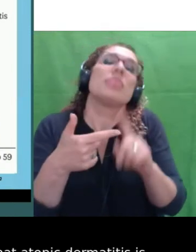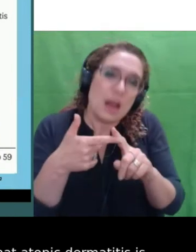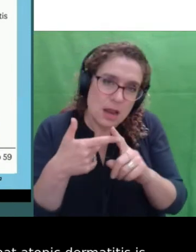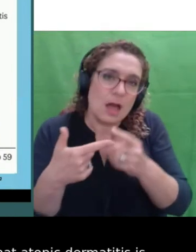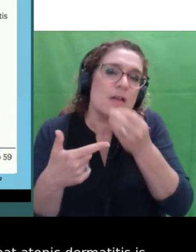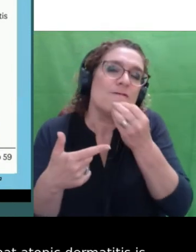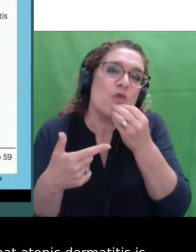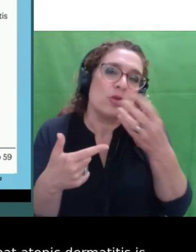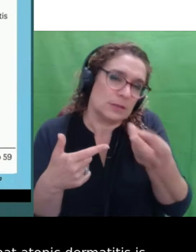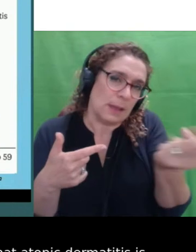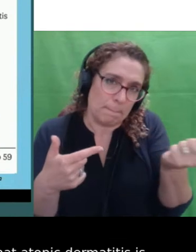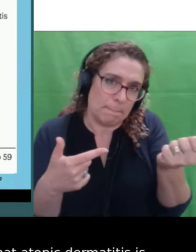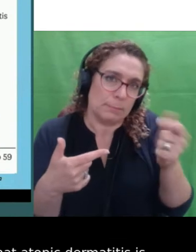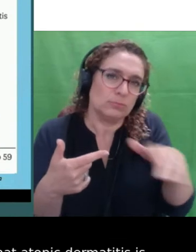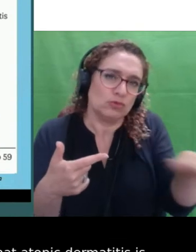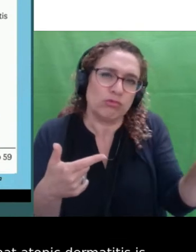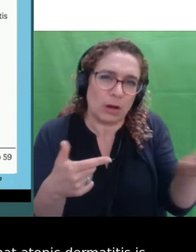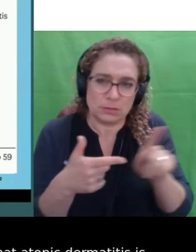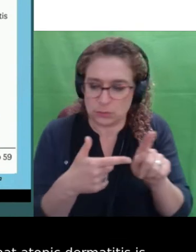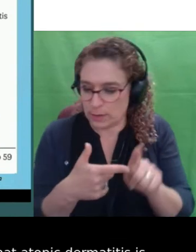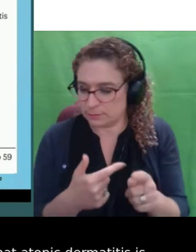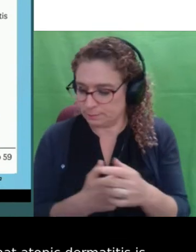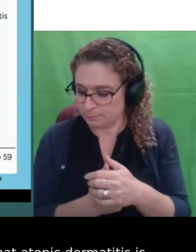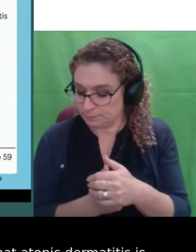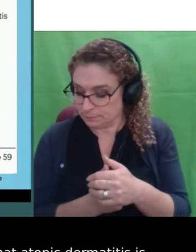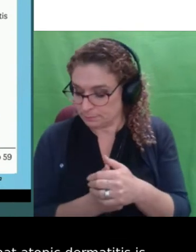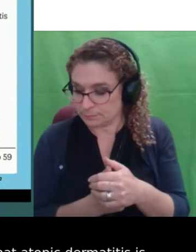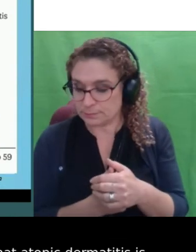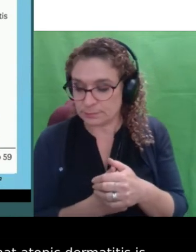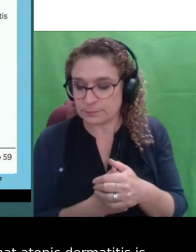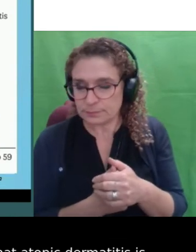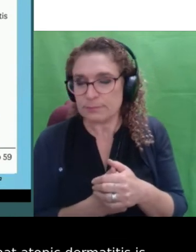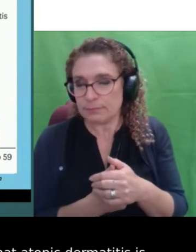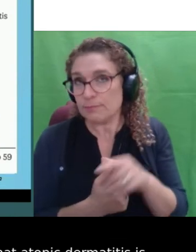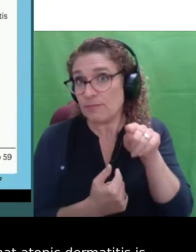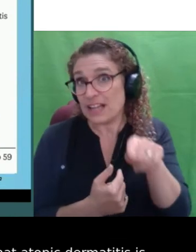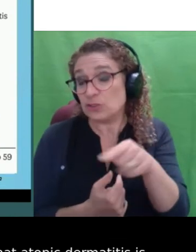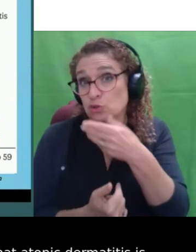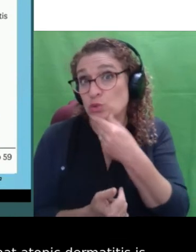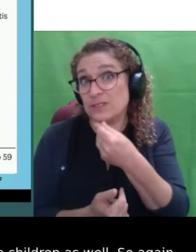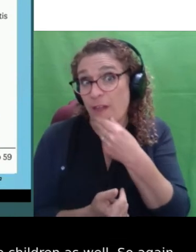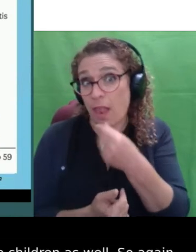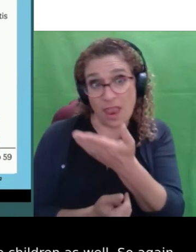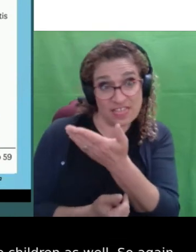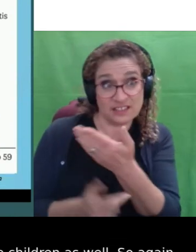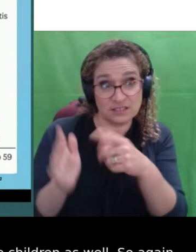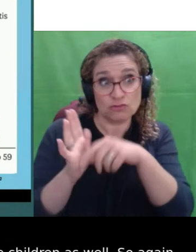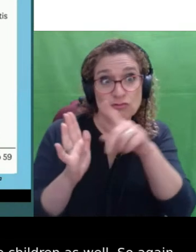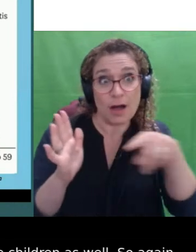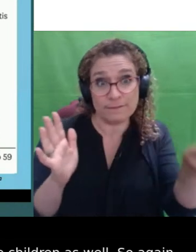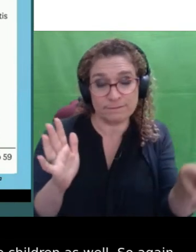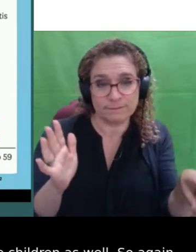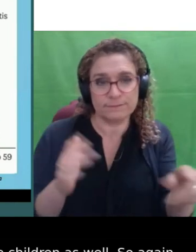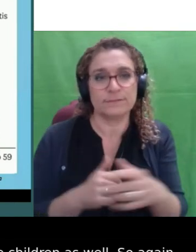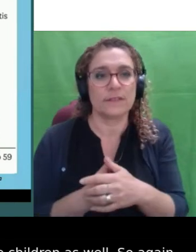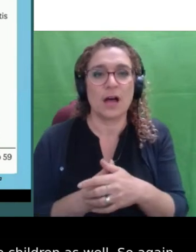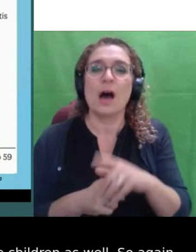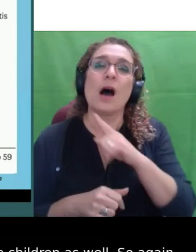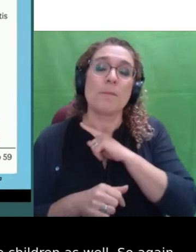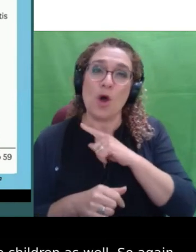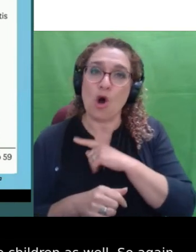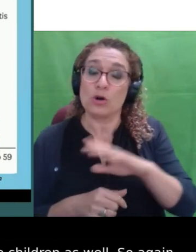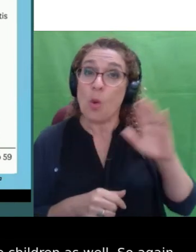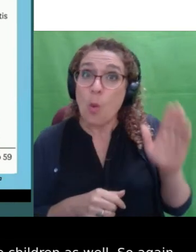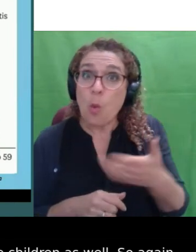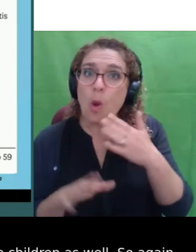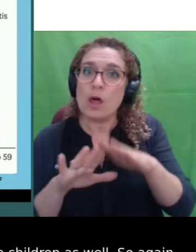children as well so again that really is quite a useful graph because obviously not every child with eczema has